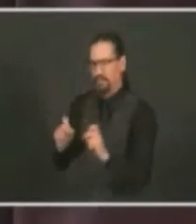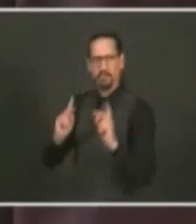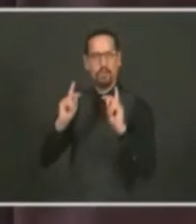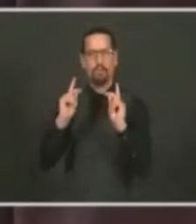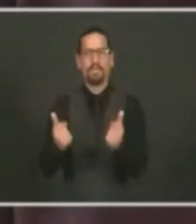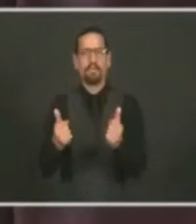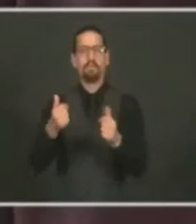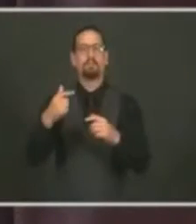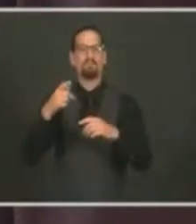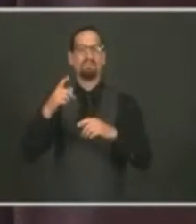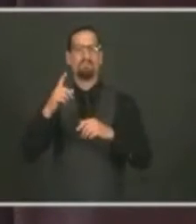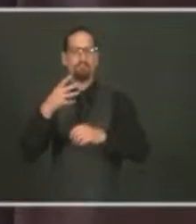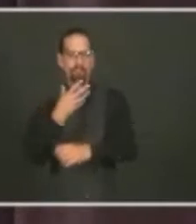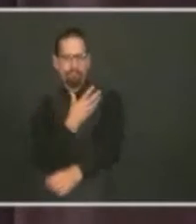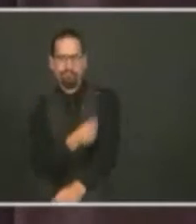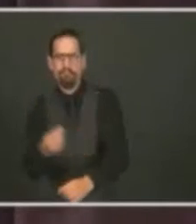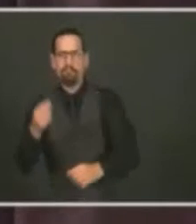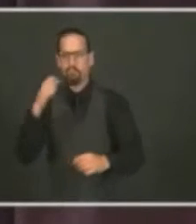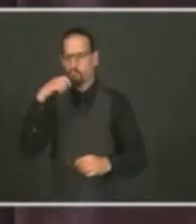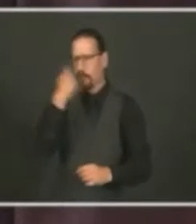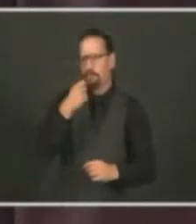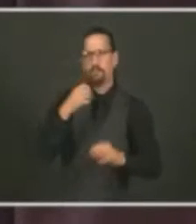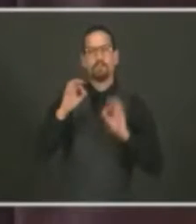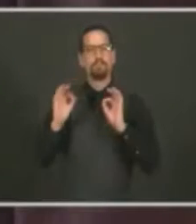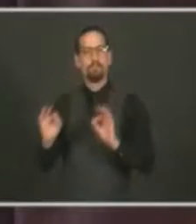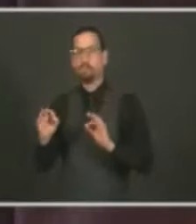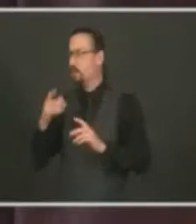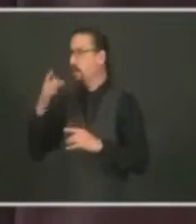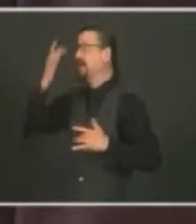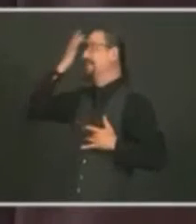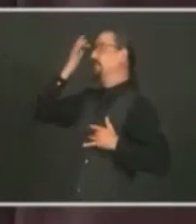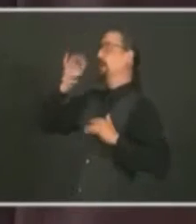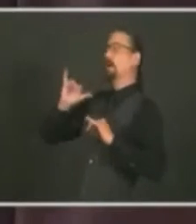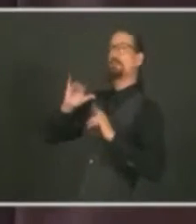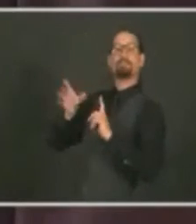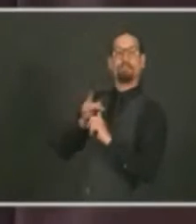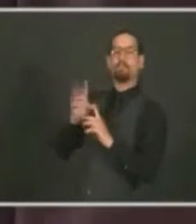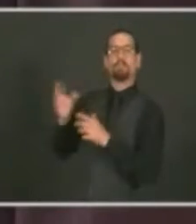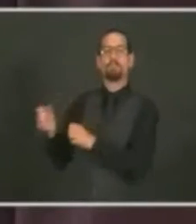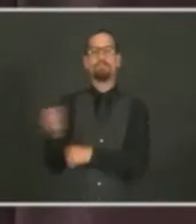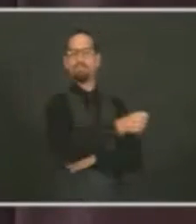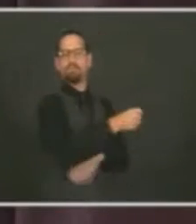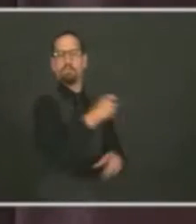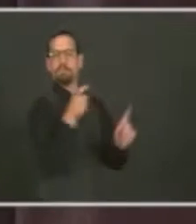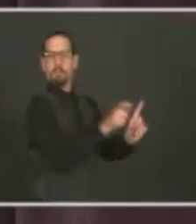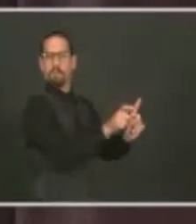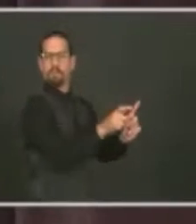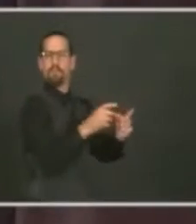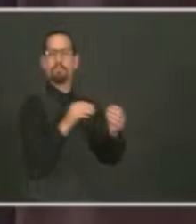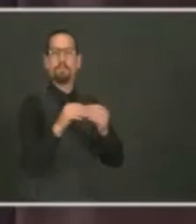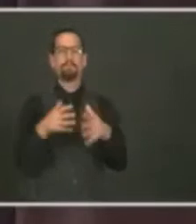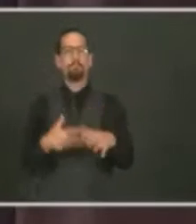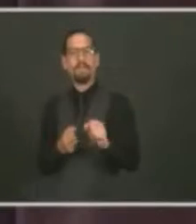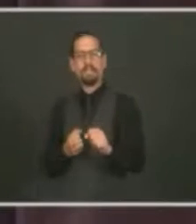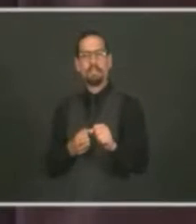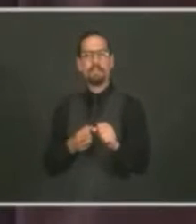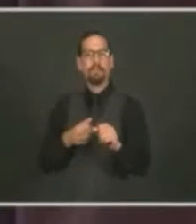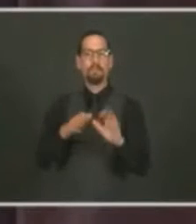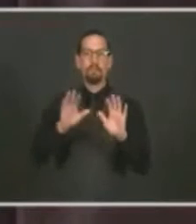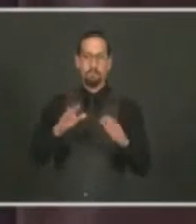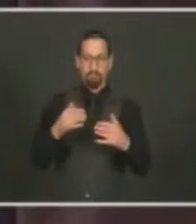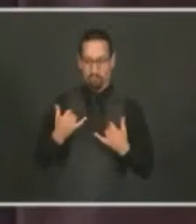quickly. I will tell you, after doing this for 3 weeks, it's going very smoothly. It is not